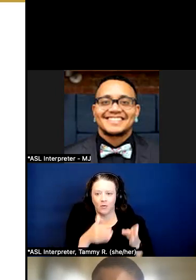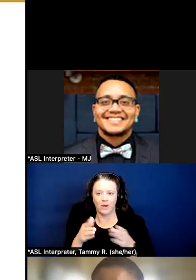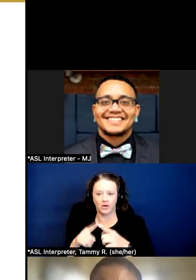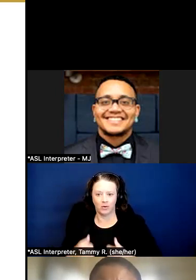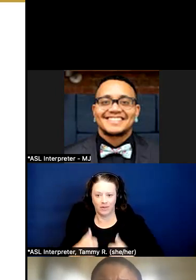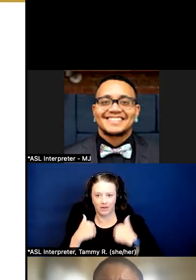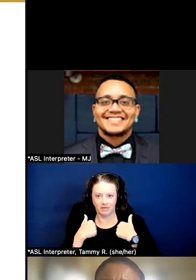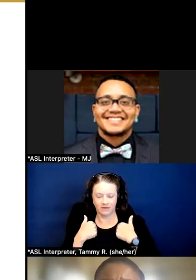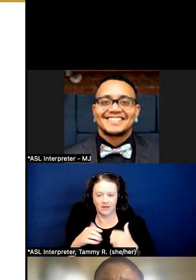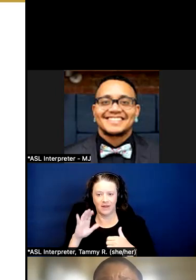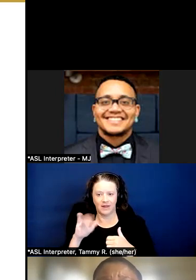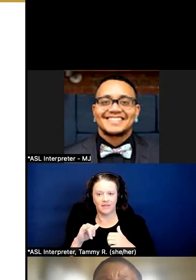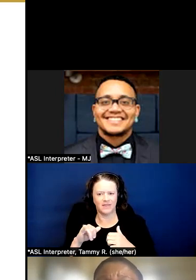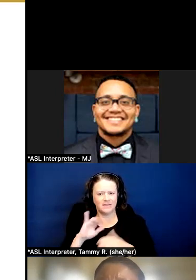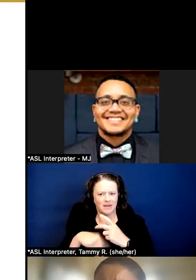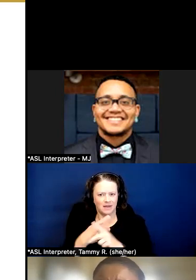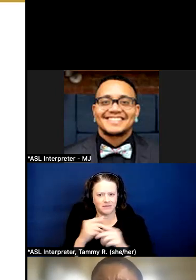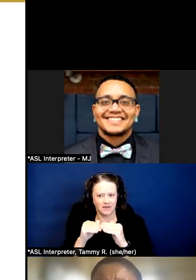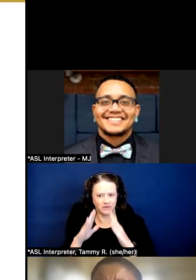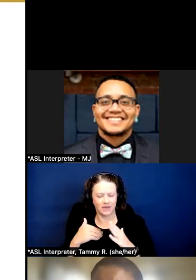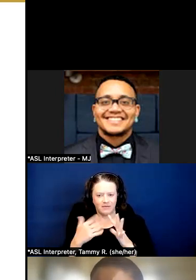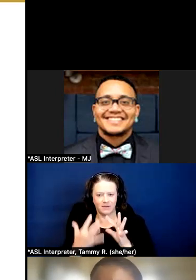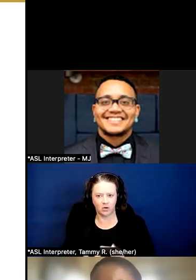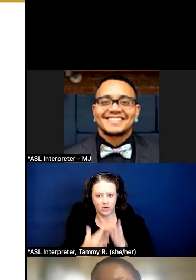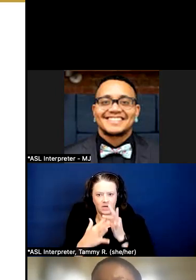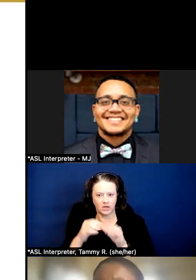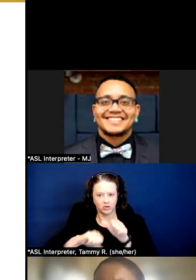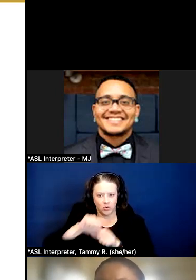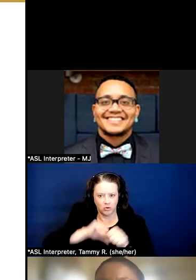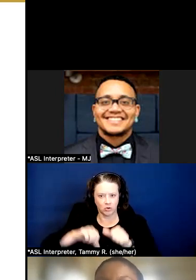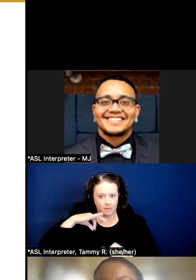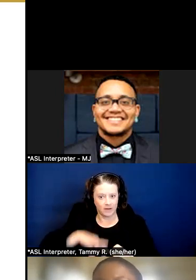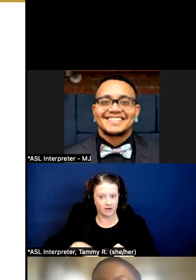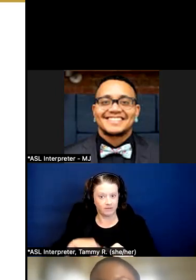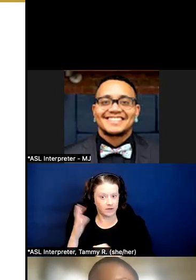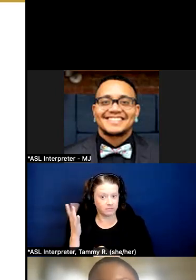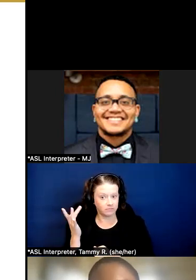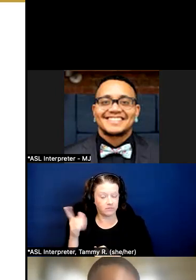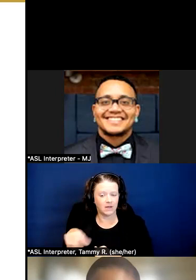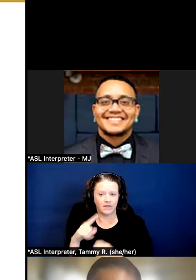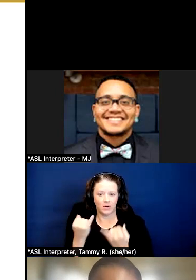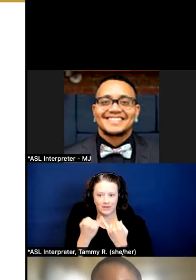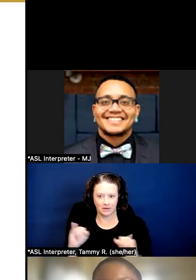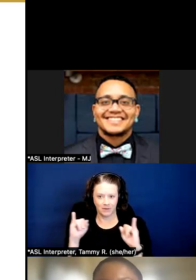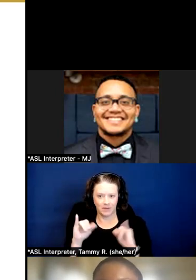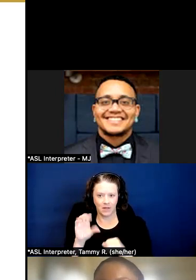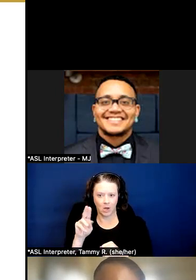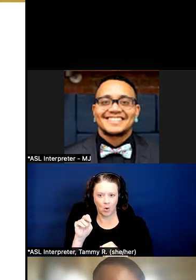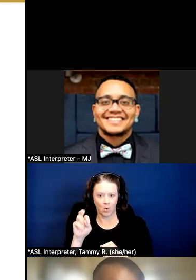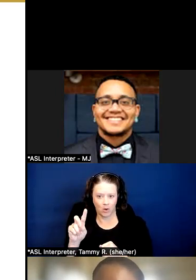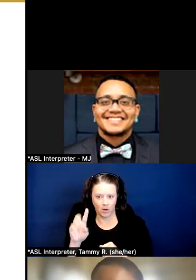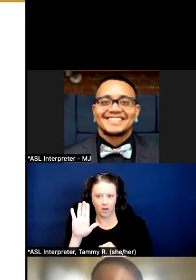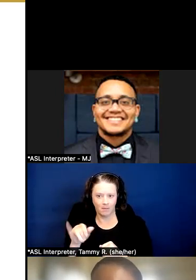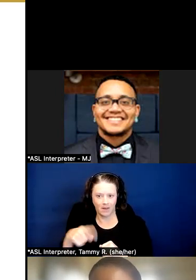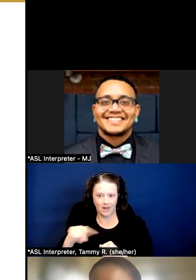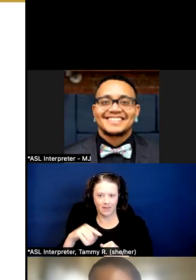these forms of housing have a unique social benefit because they are independently owned by the